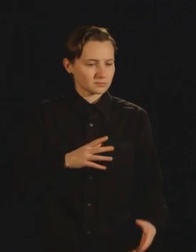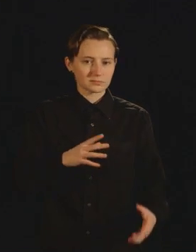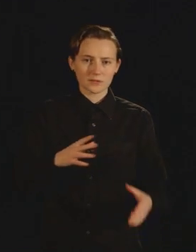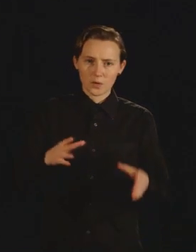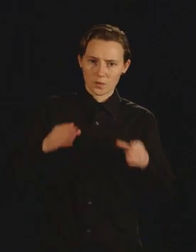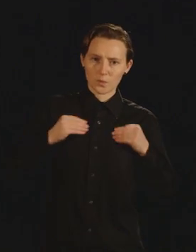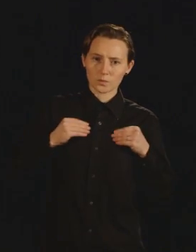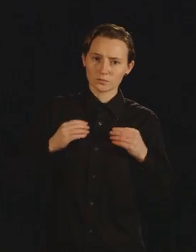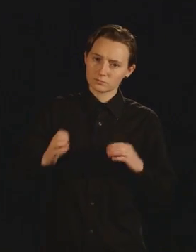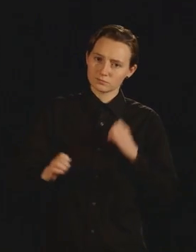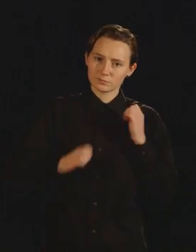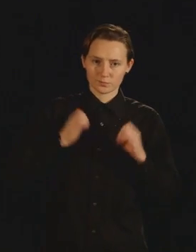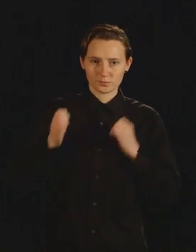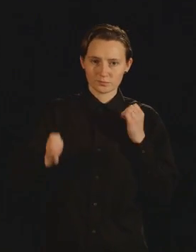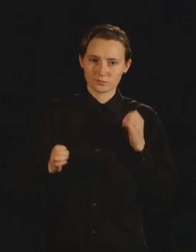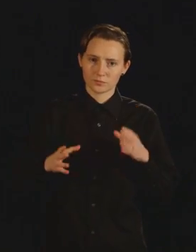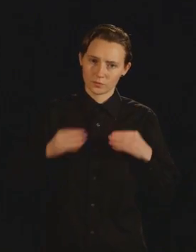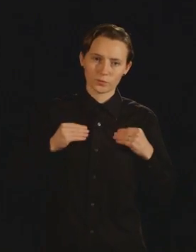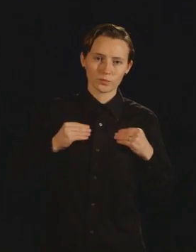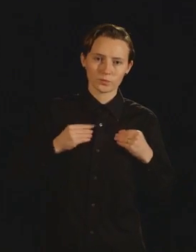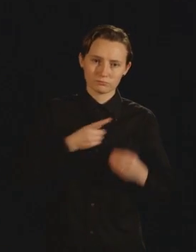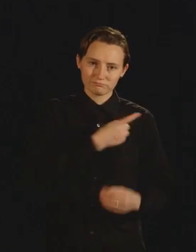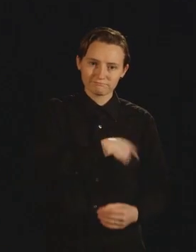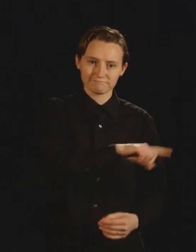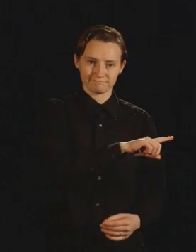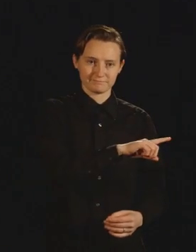hearts and emotions become theirs.